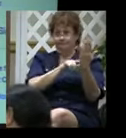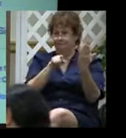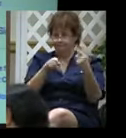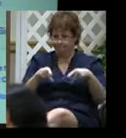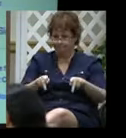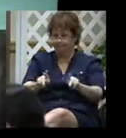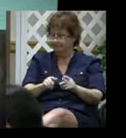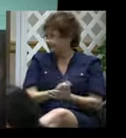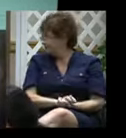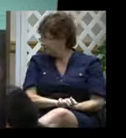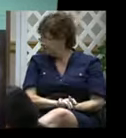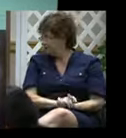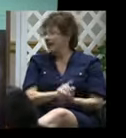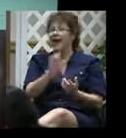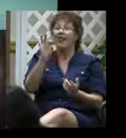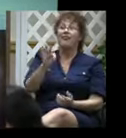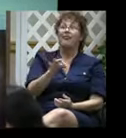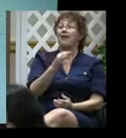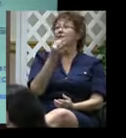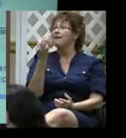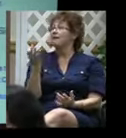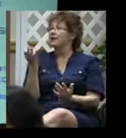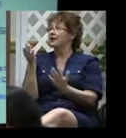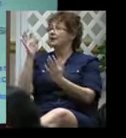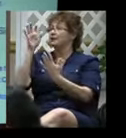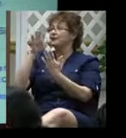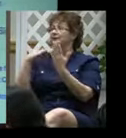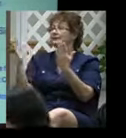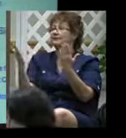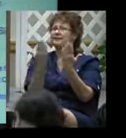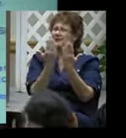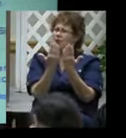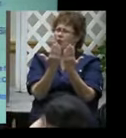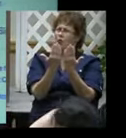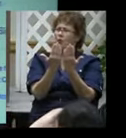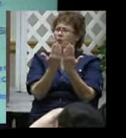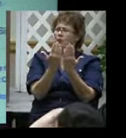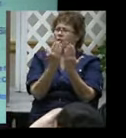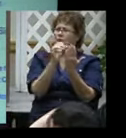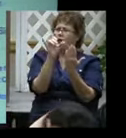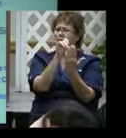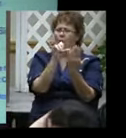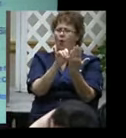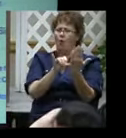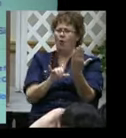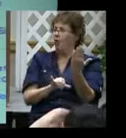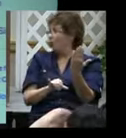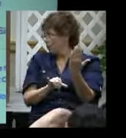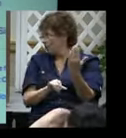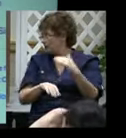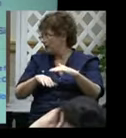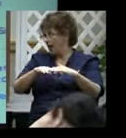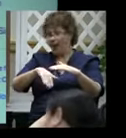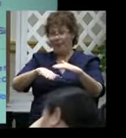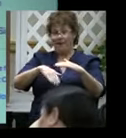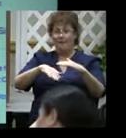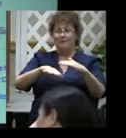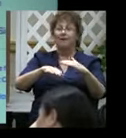see online there. And then the French right here is very close to the original. And then on the bottom here, this